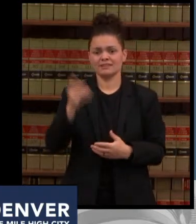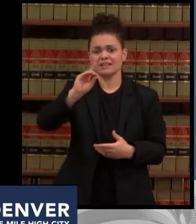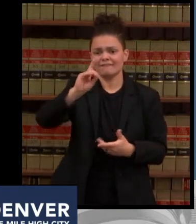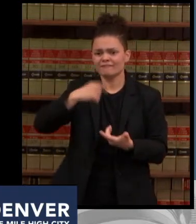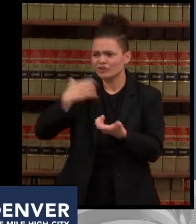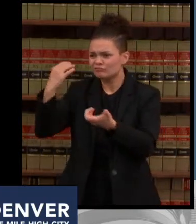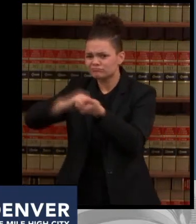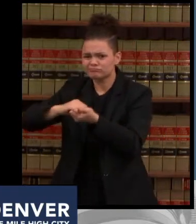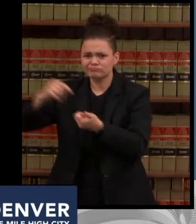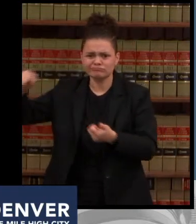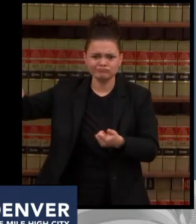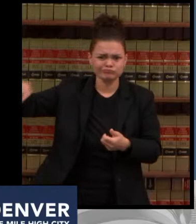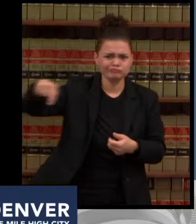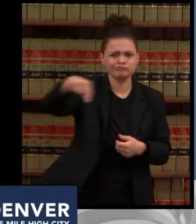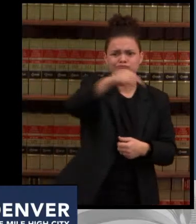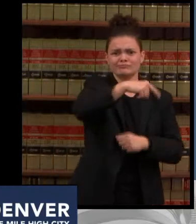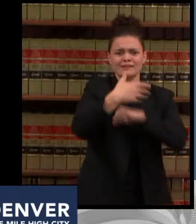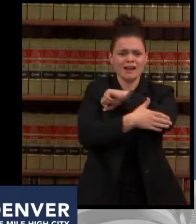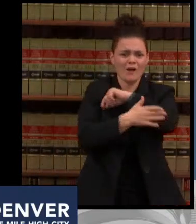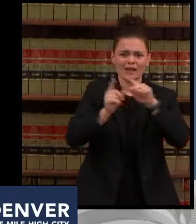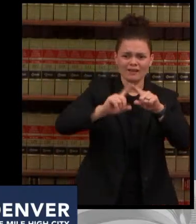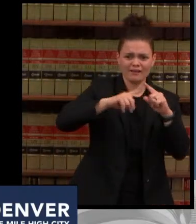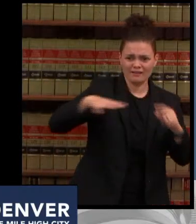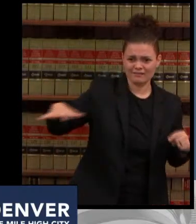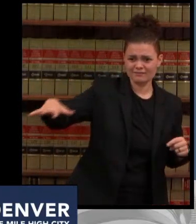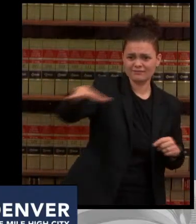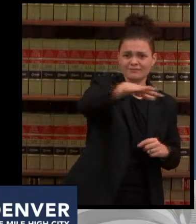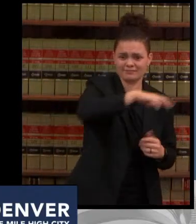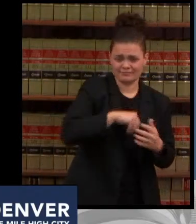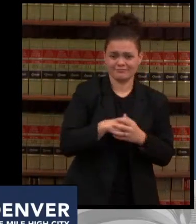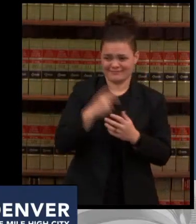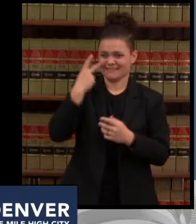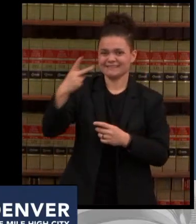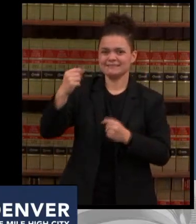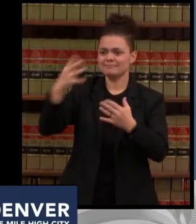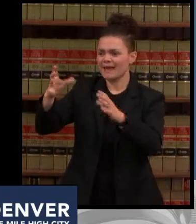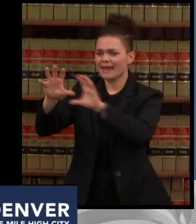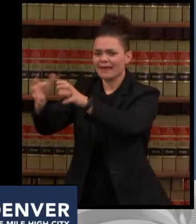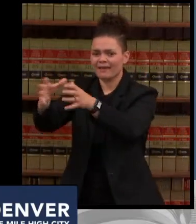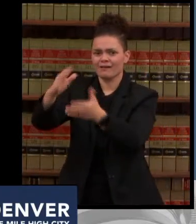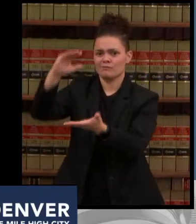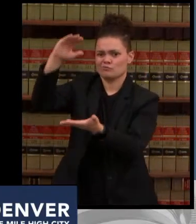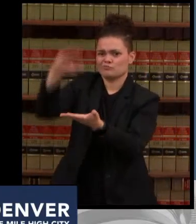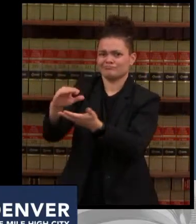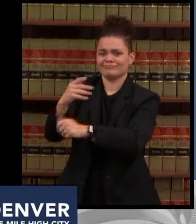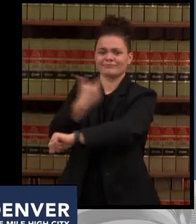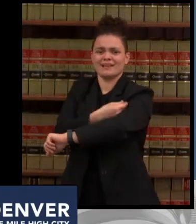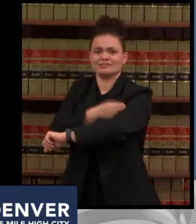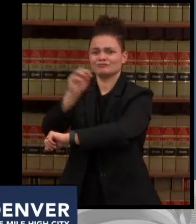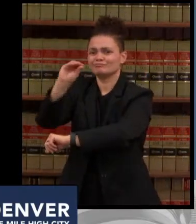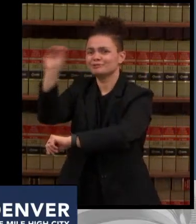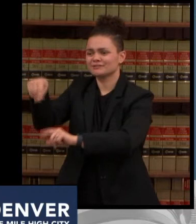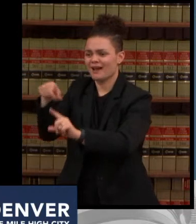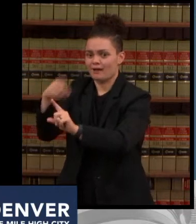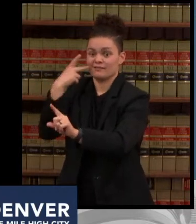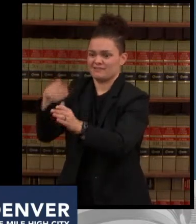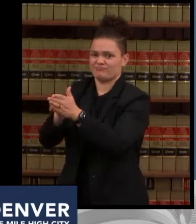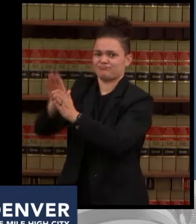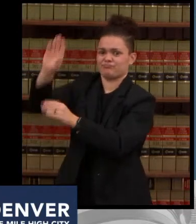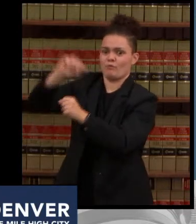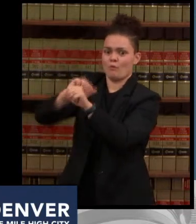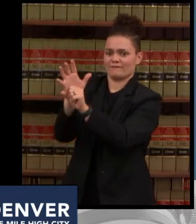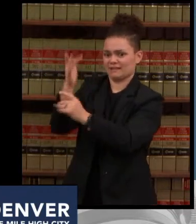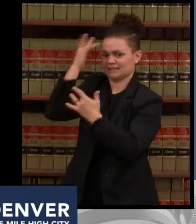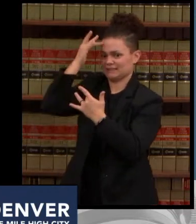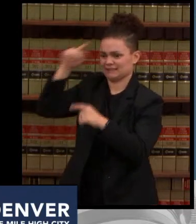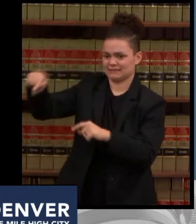the state that have lower vaccination rates and higher case rates. So we need all communities to step up